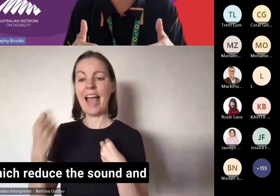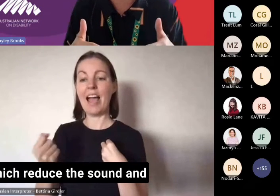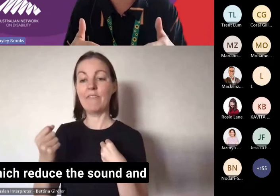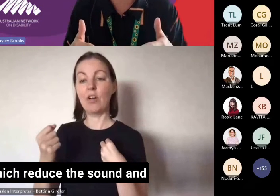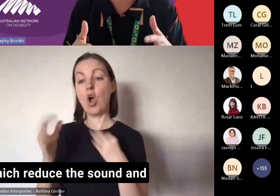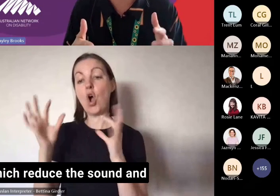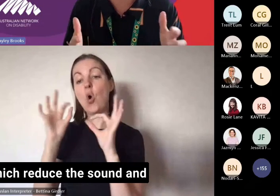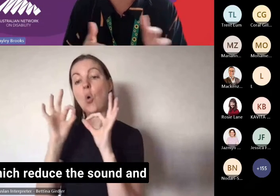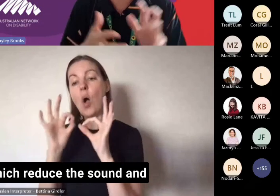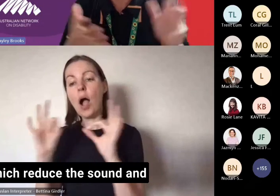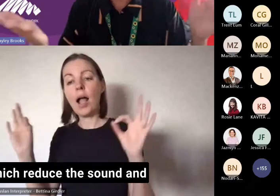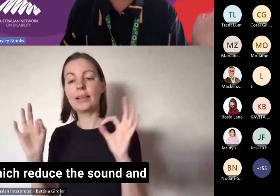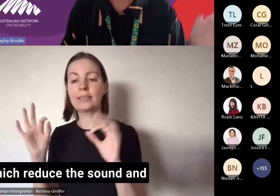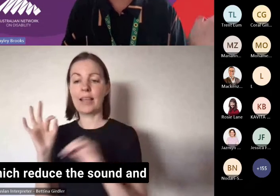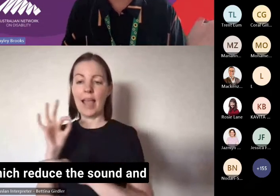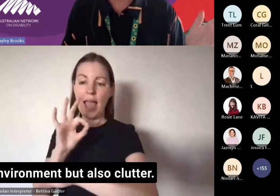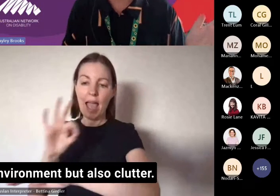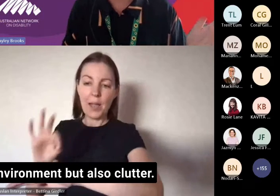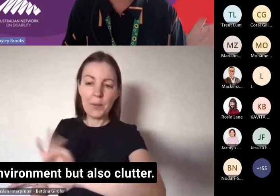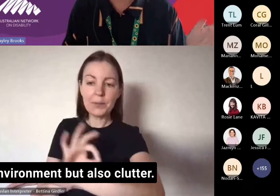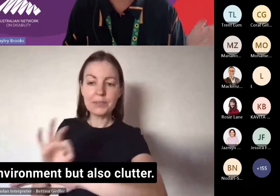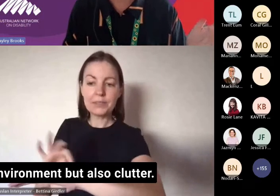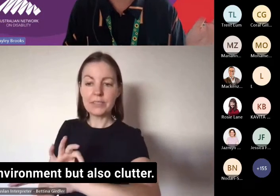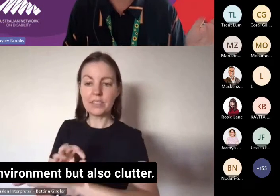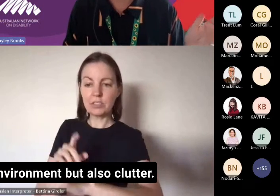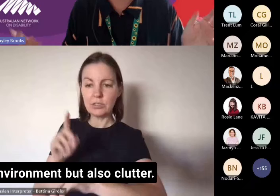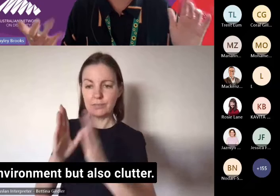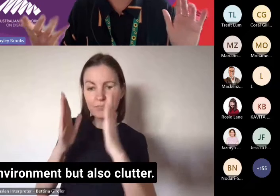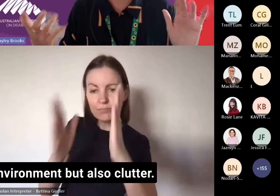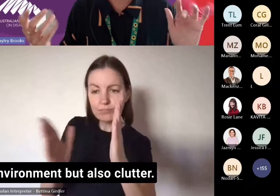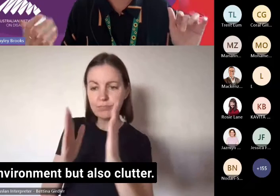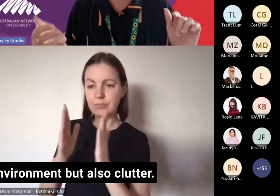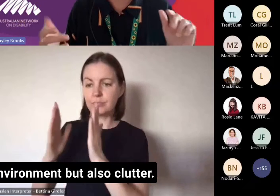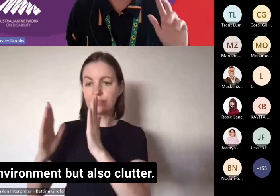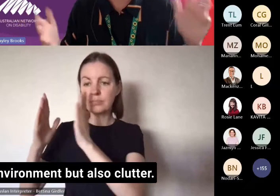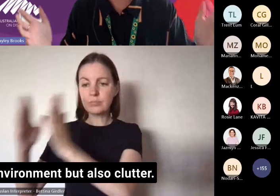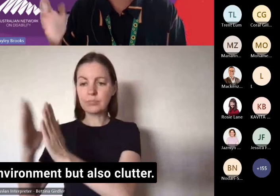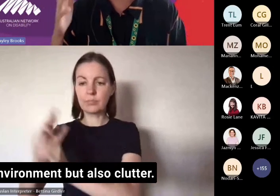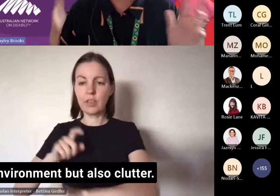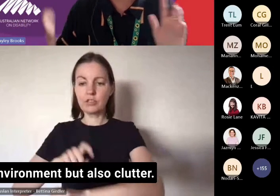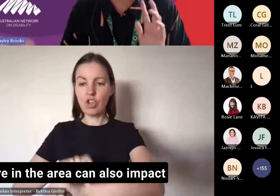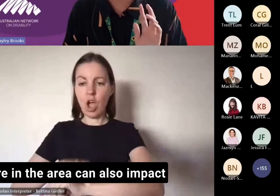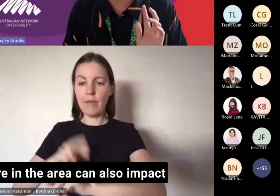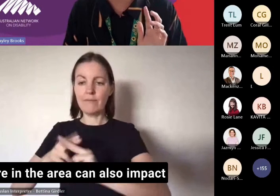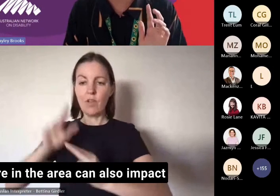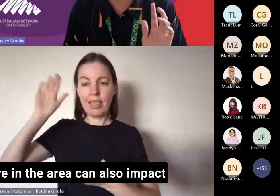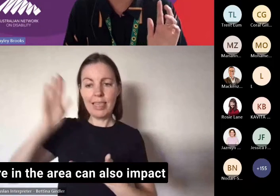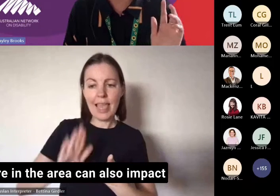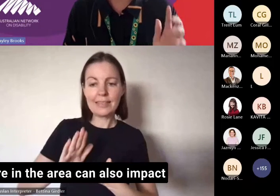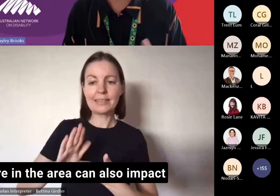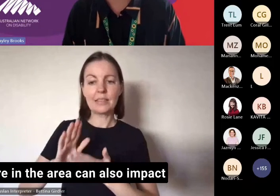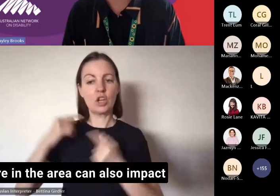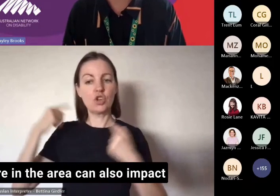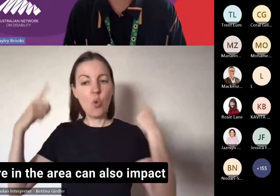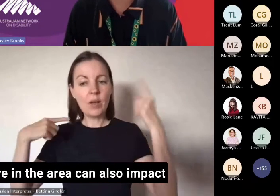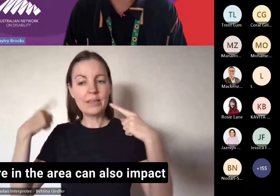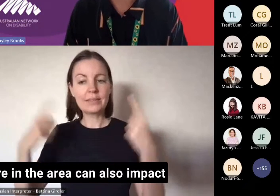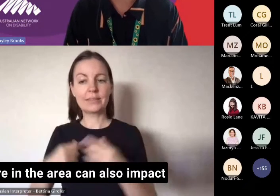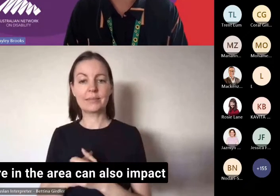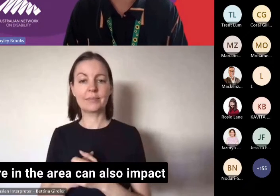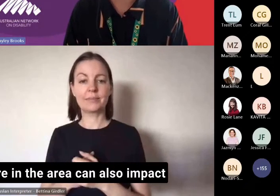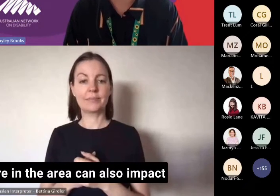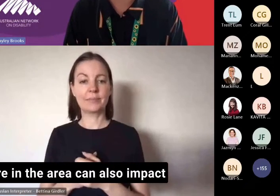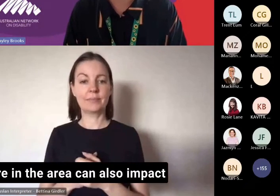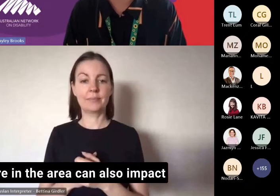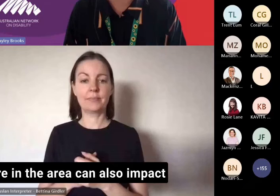the sound and noise within the environment, but also clutter. How many people are in the area